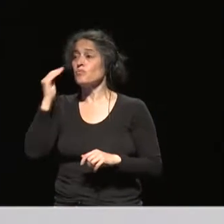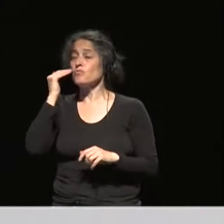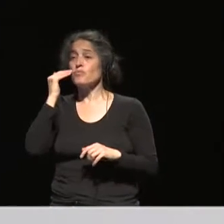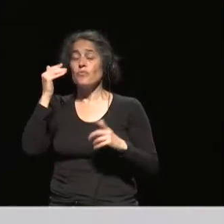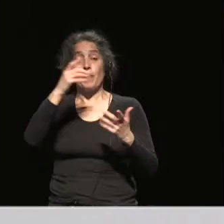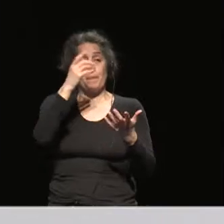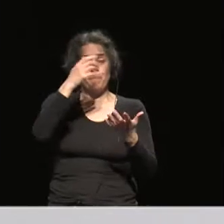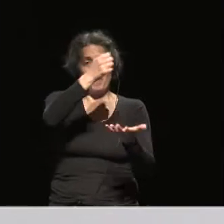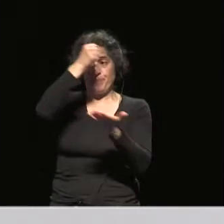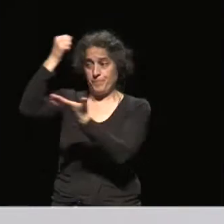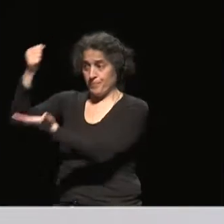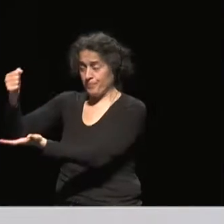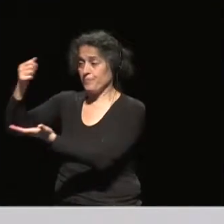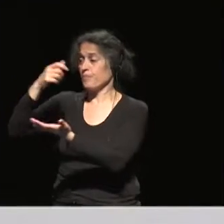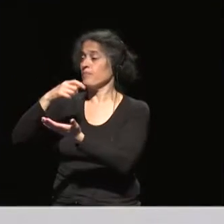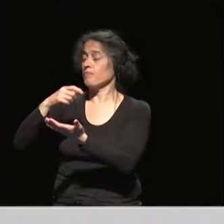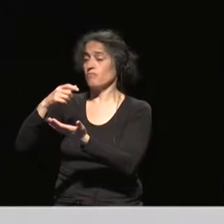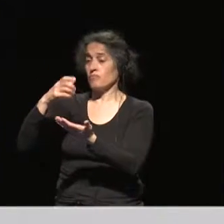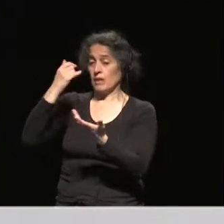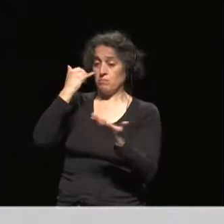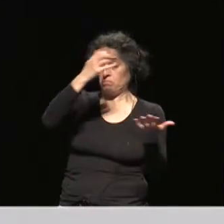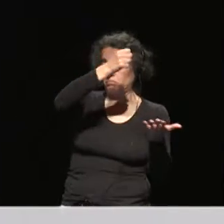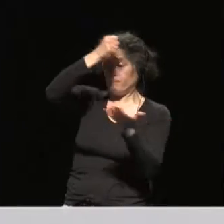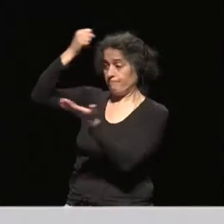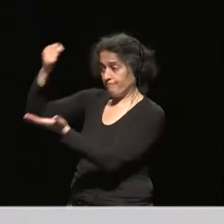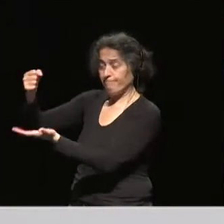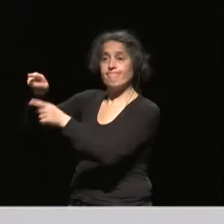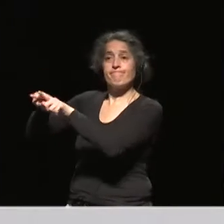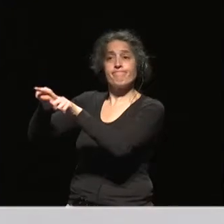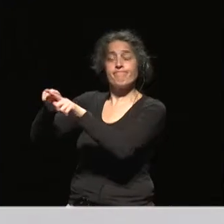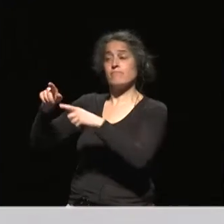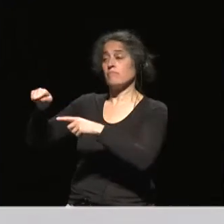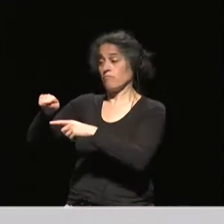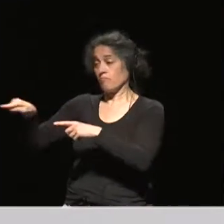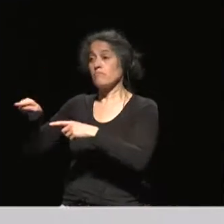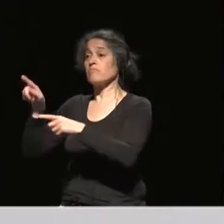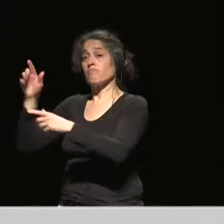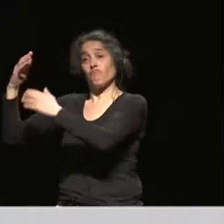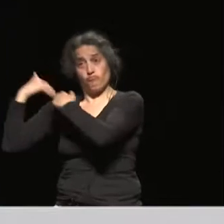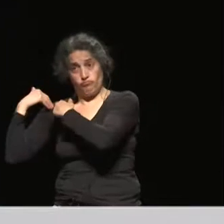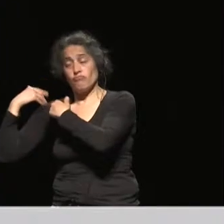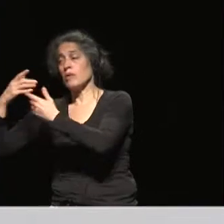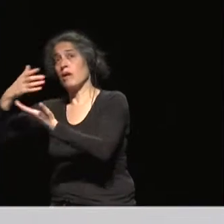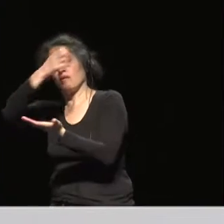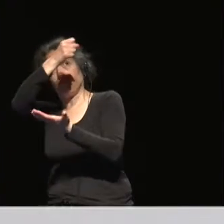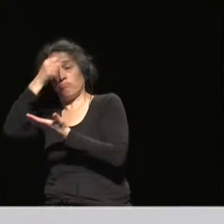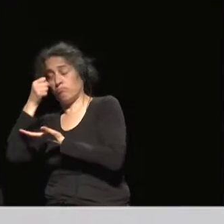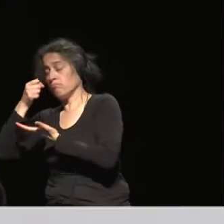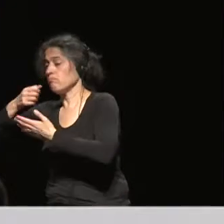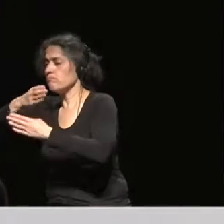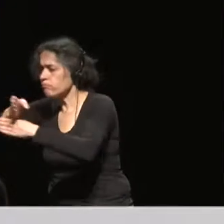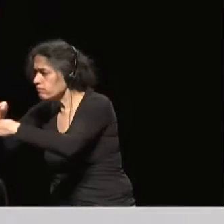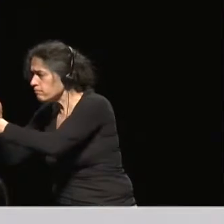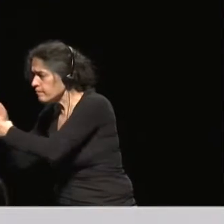course, those countries on whose behalf the money is being spent. And there's also a dynamic approach